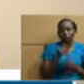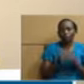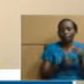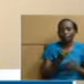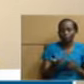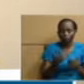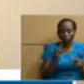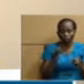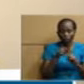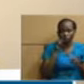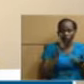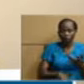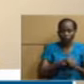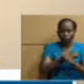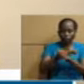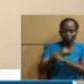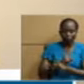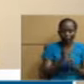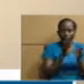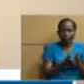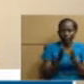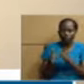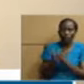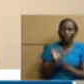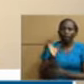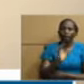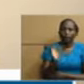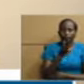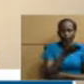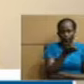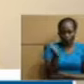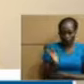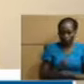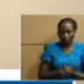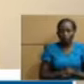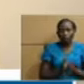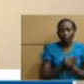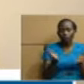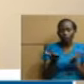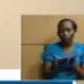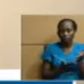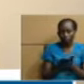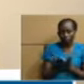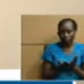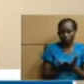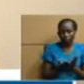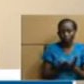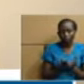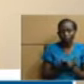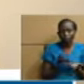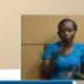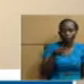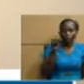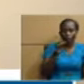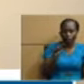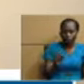at protecting individuals and companies across the board. The Public Service Pension Scheme, PSPS,